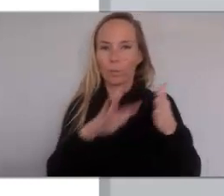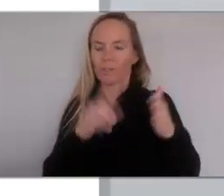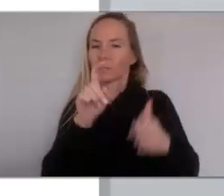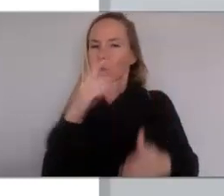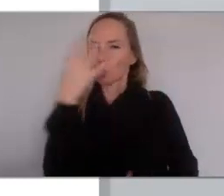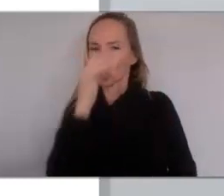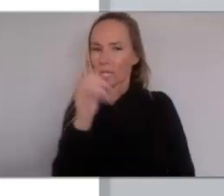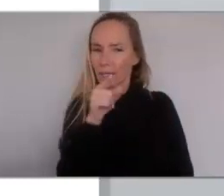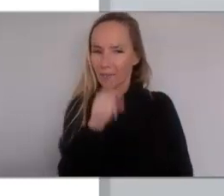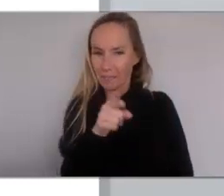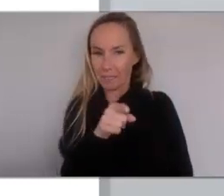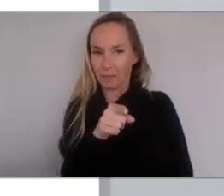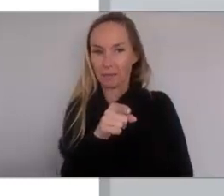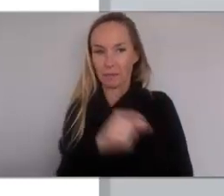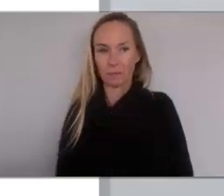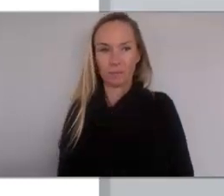What did I do?